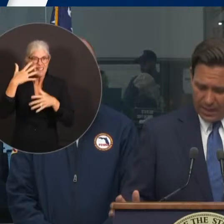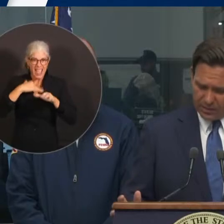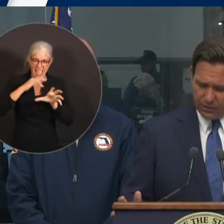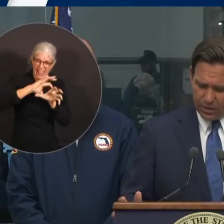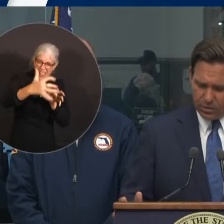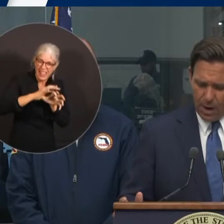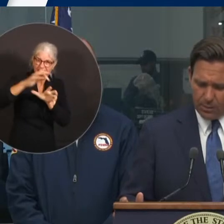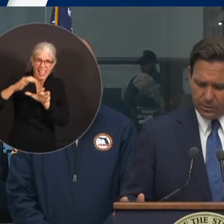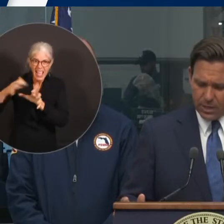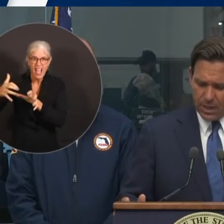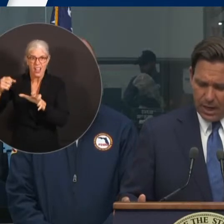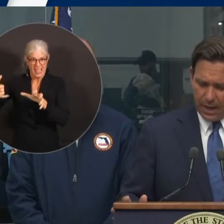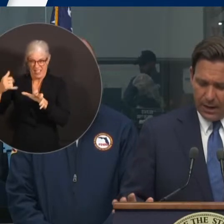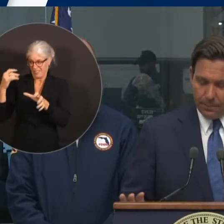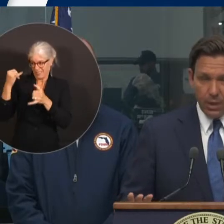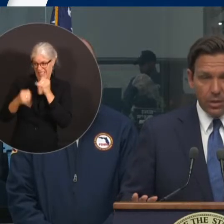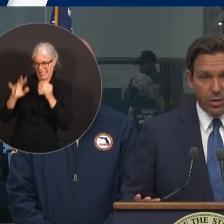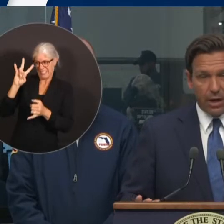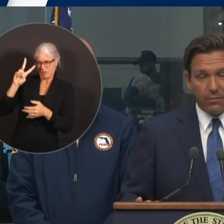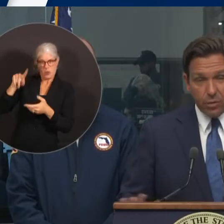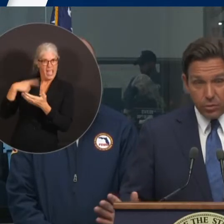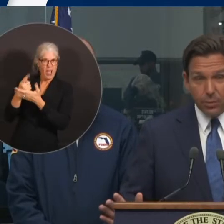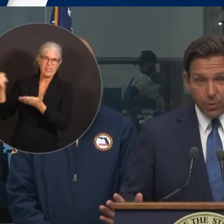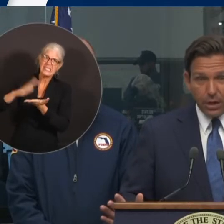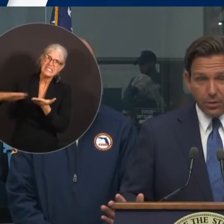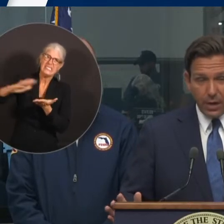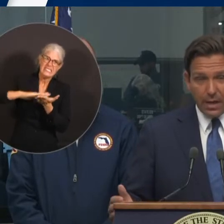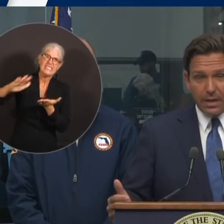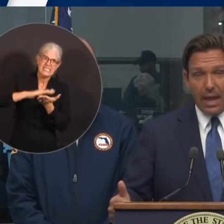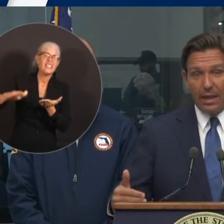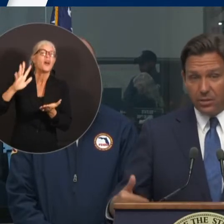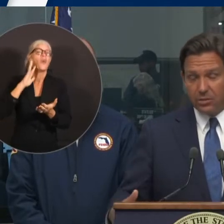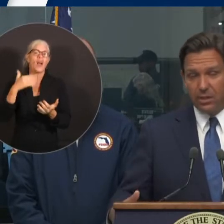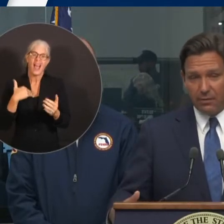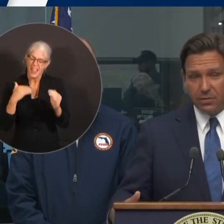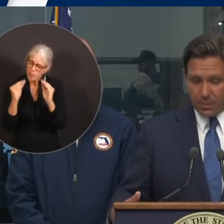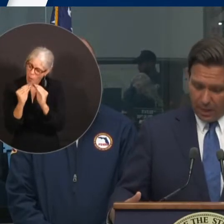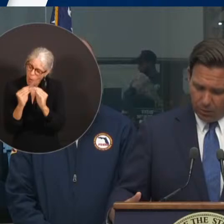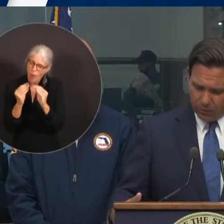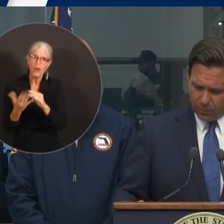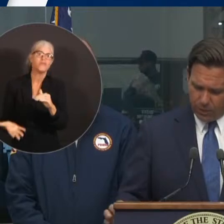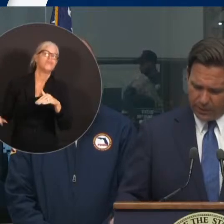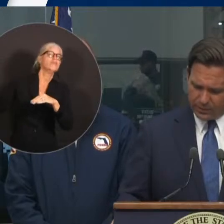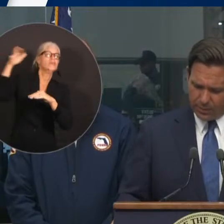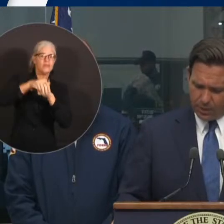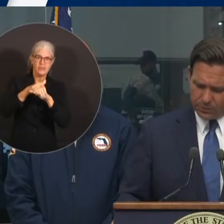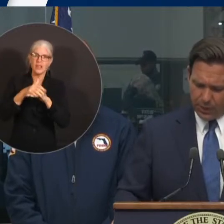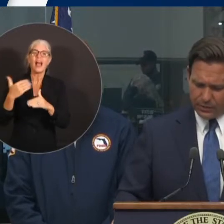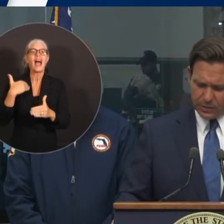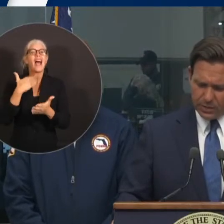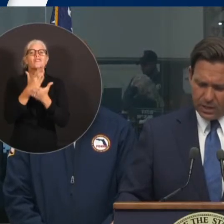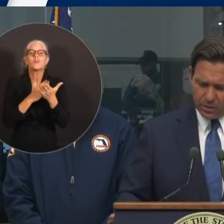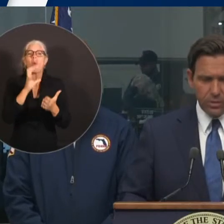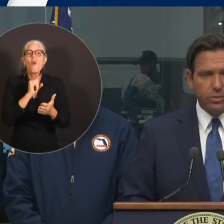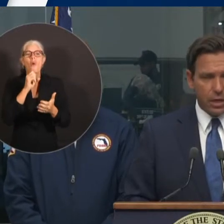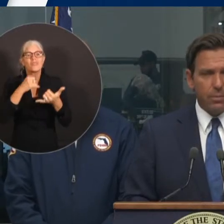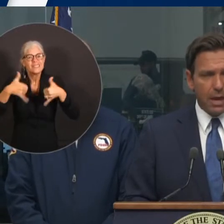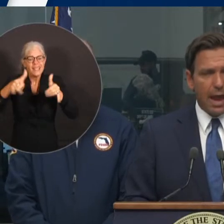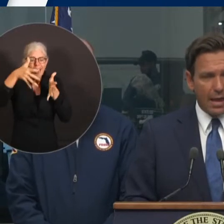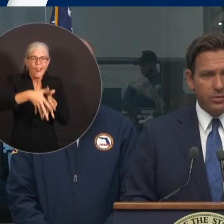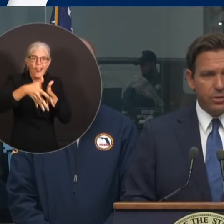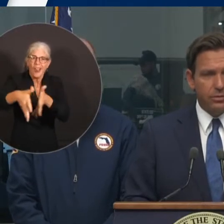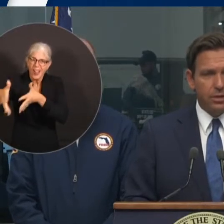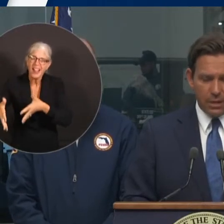over the last 72 hours. You're going to have new debris created, and you still have some of that old debris in some of those places. So there's going to